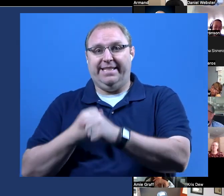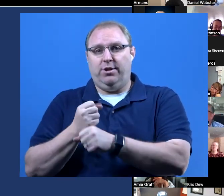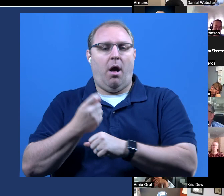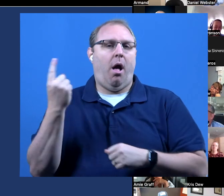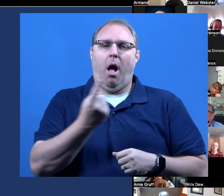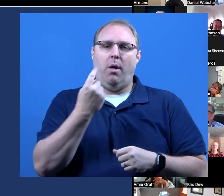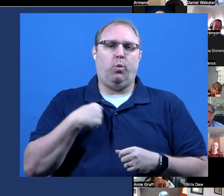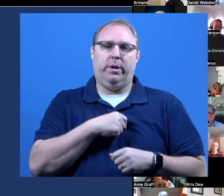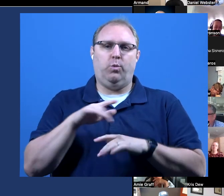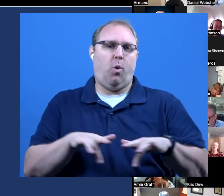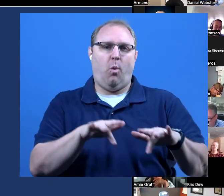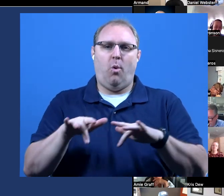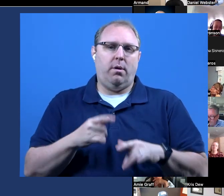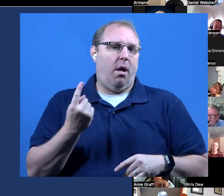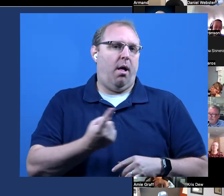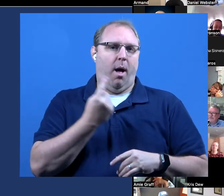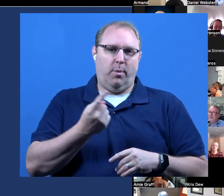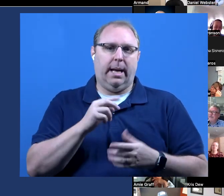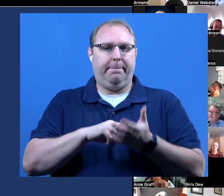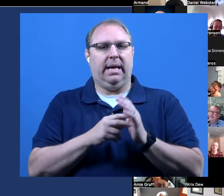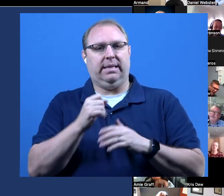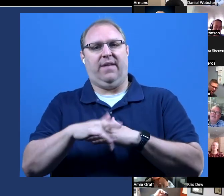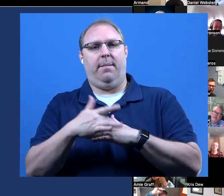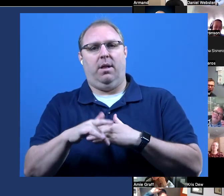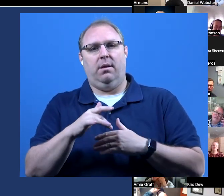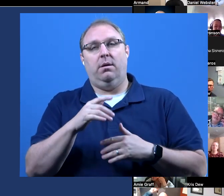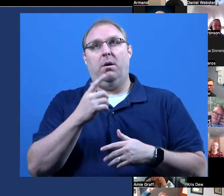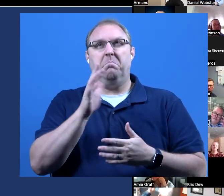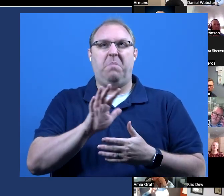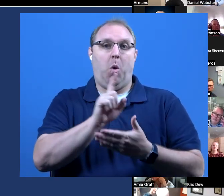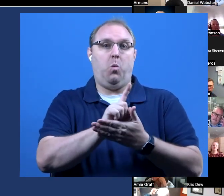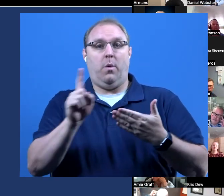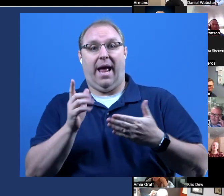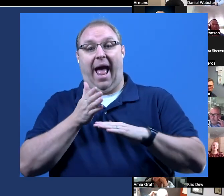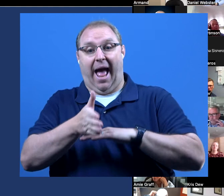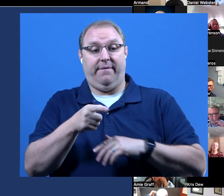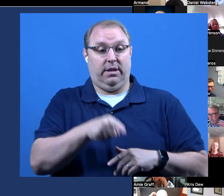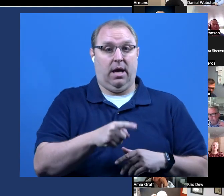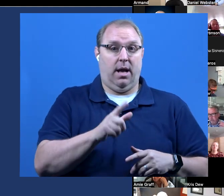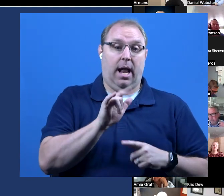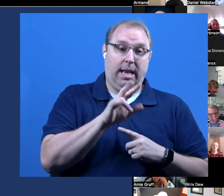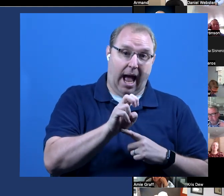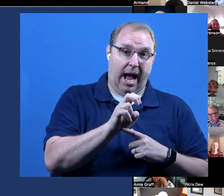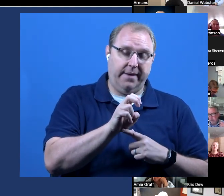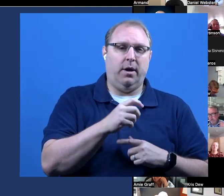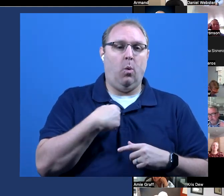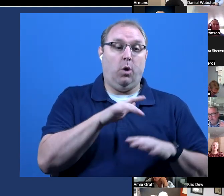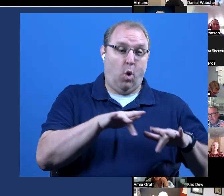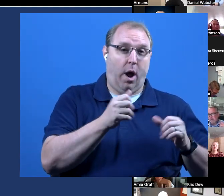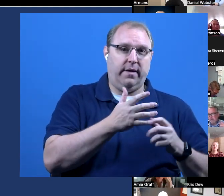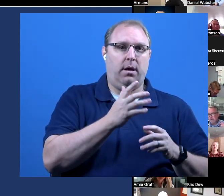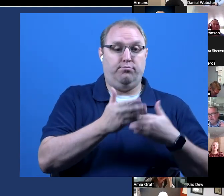the next week, you will get credit in the learning portal for having attended this because we are taking roll, but it will